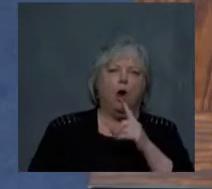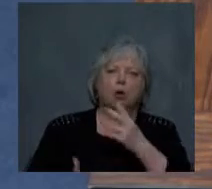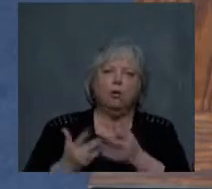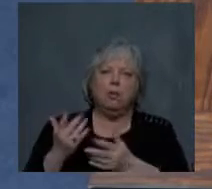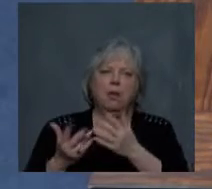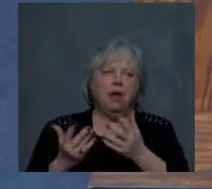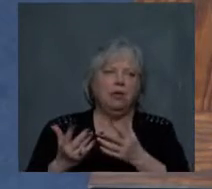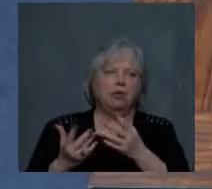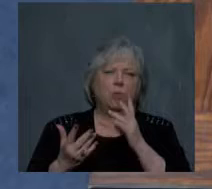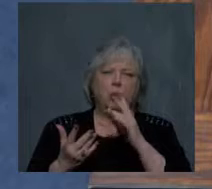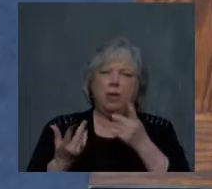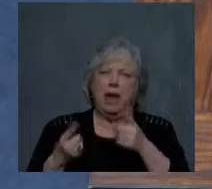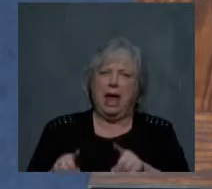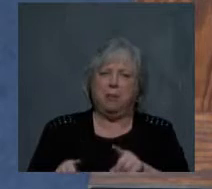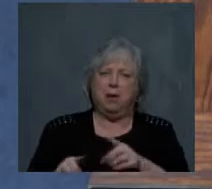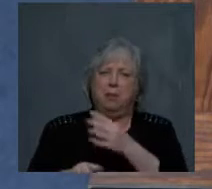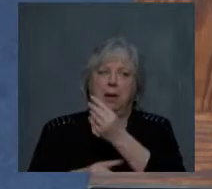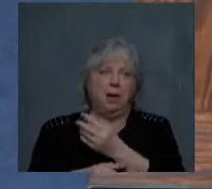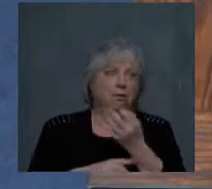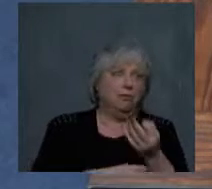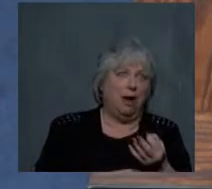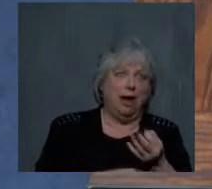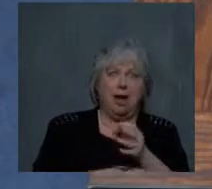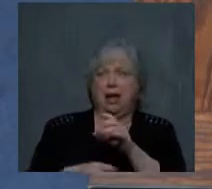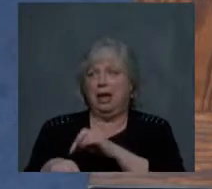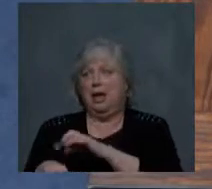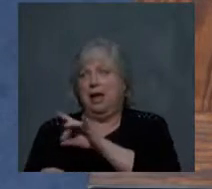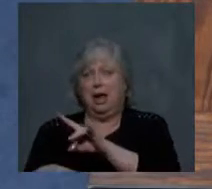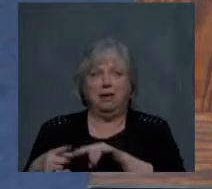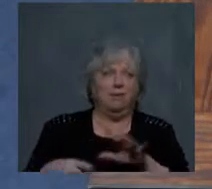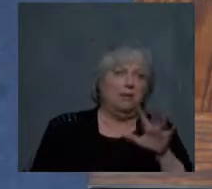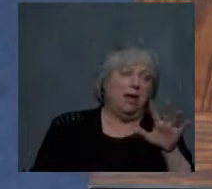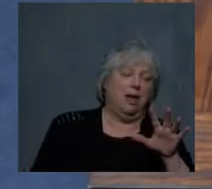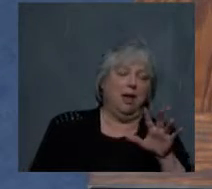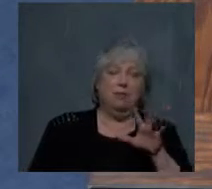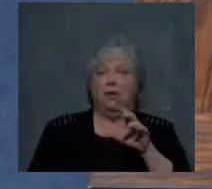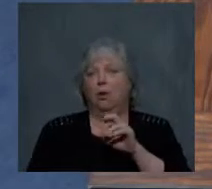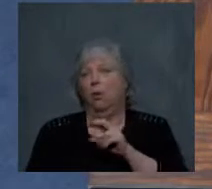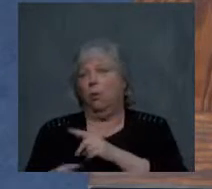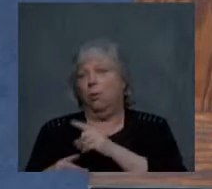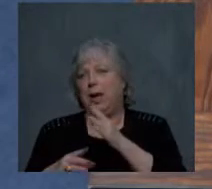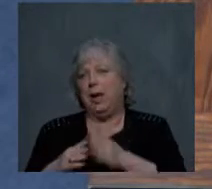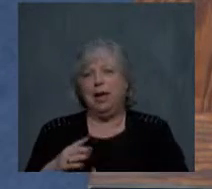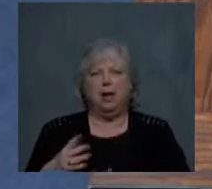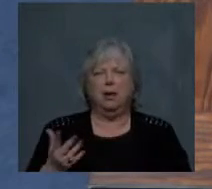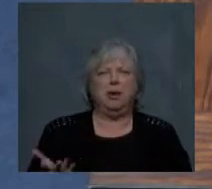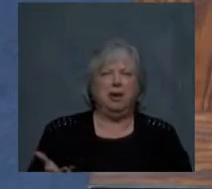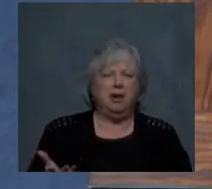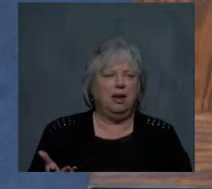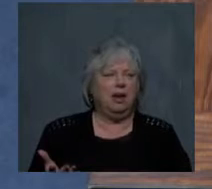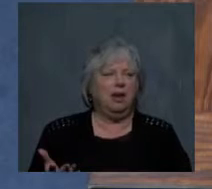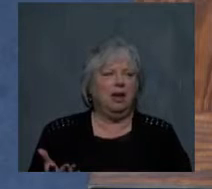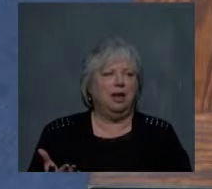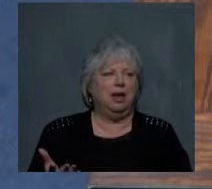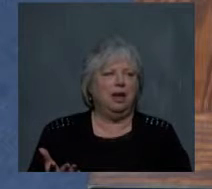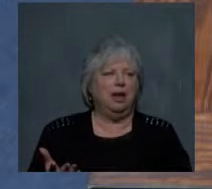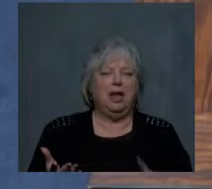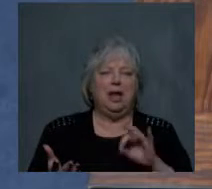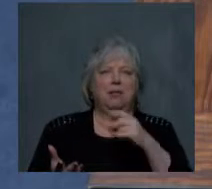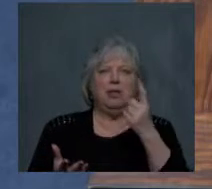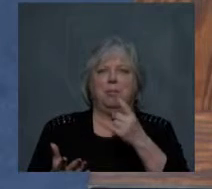cremations going to be taking place Monday through Friday, 8 to 5? Are they going to be done on the weekend? If there's a